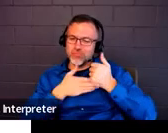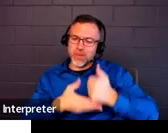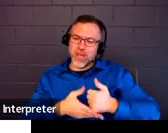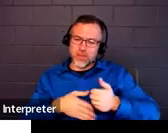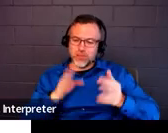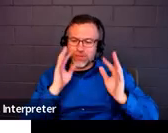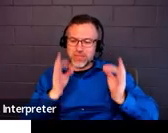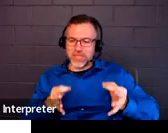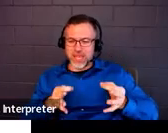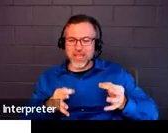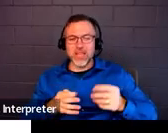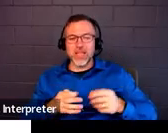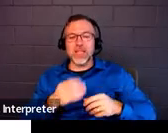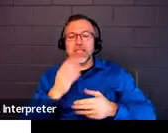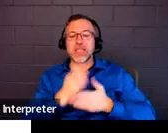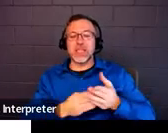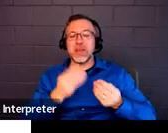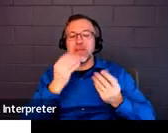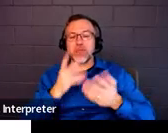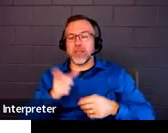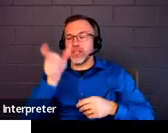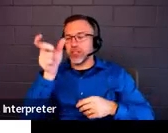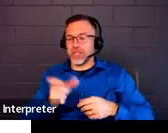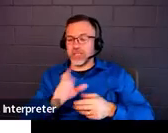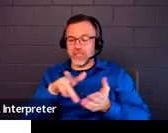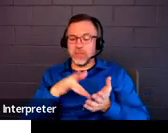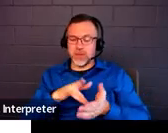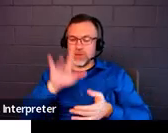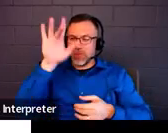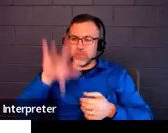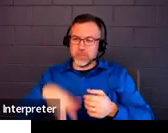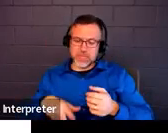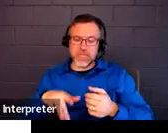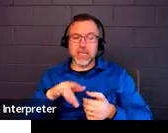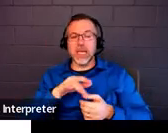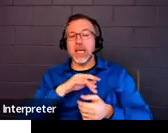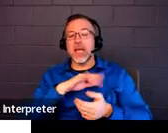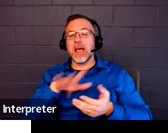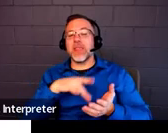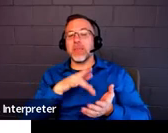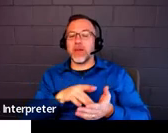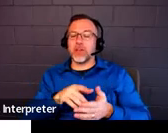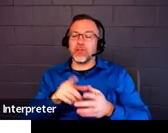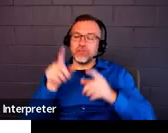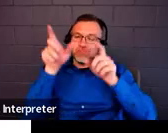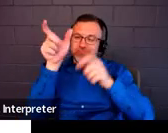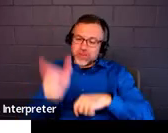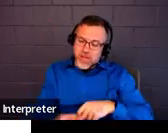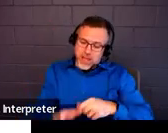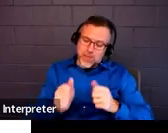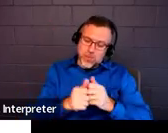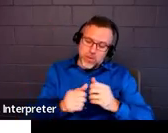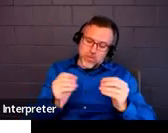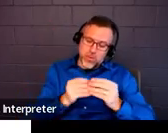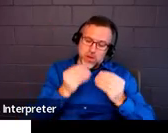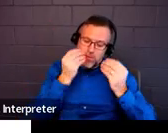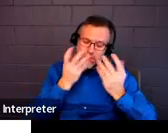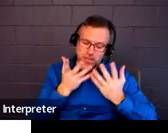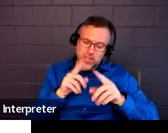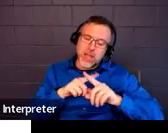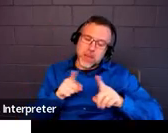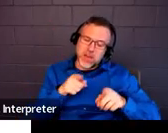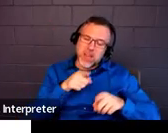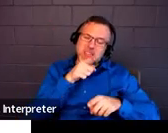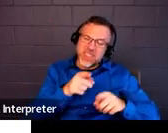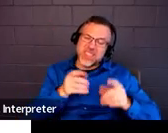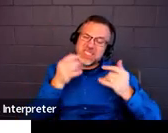the column with the checkboxes, and it doesn't have, the middle column with that additional information. But this is super easy to look at